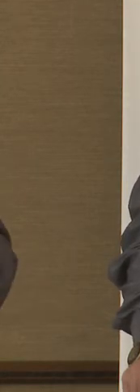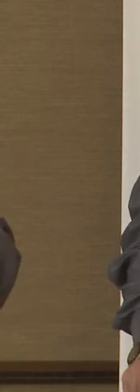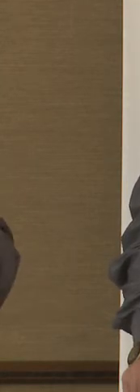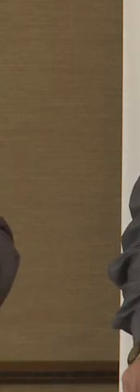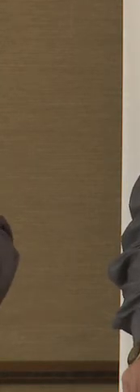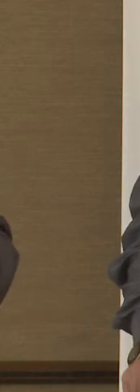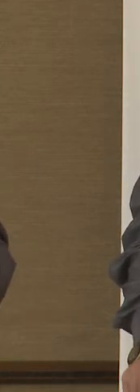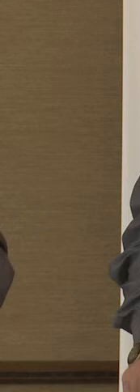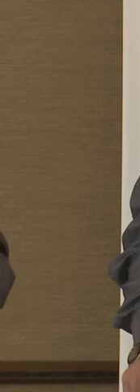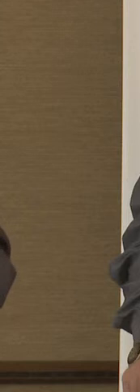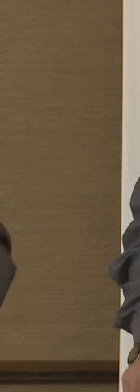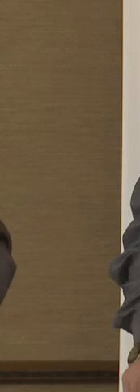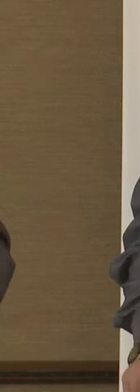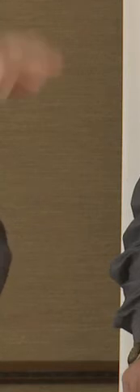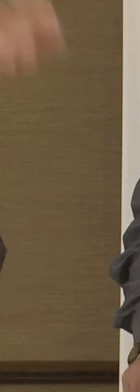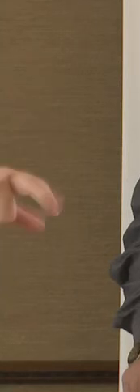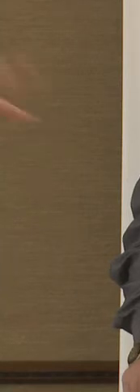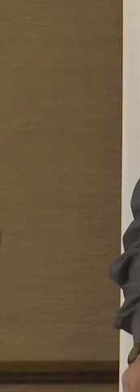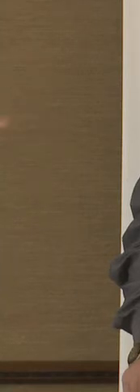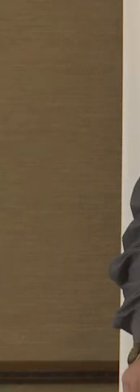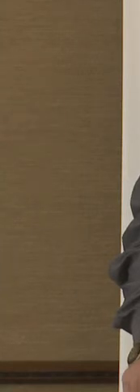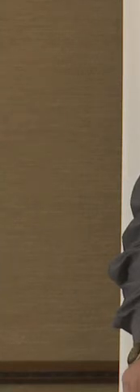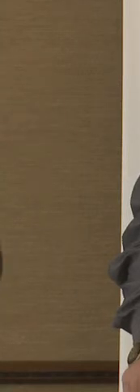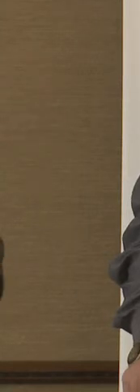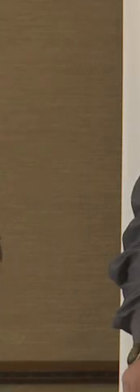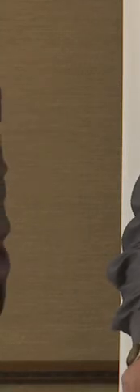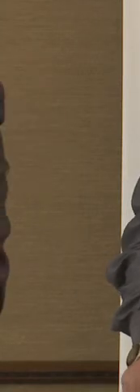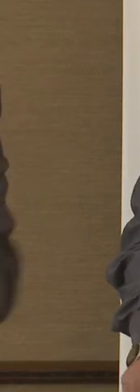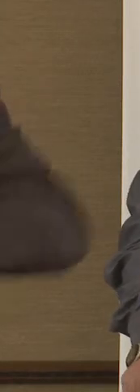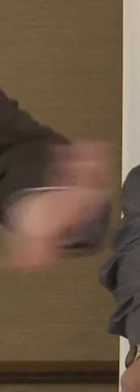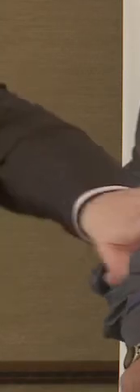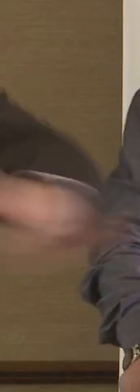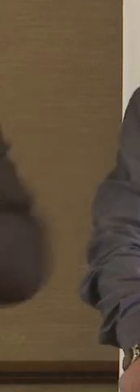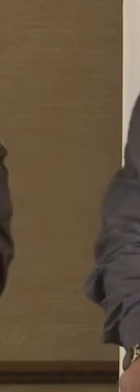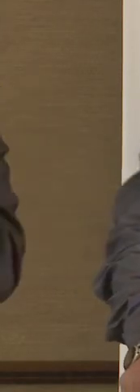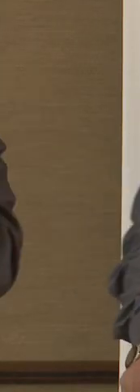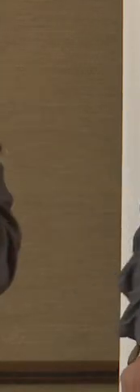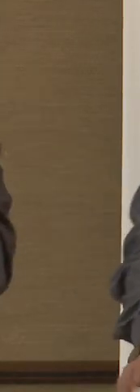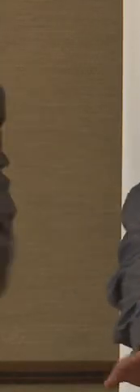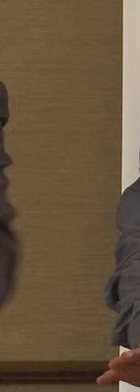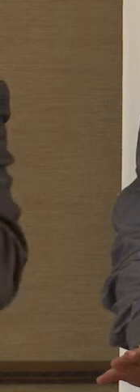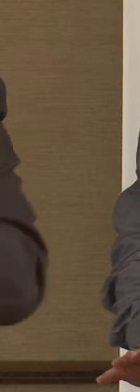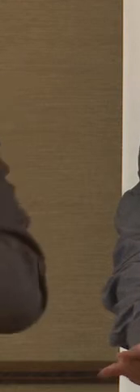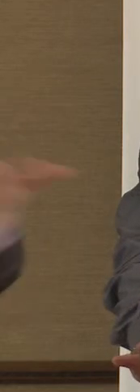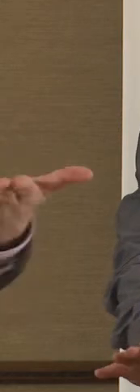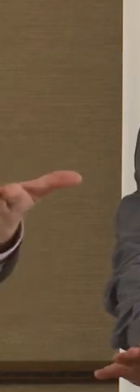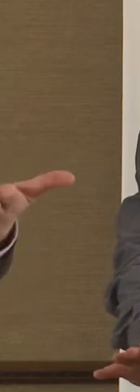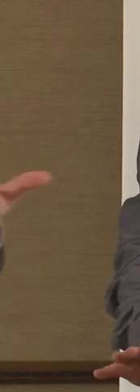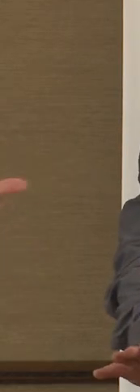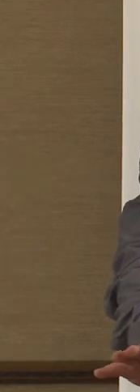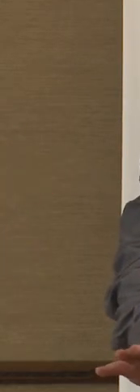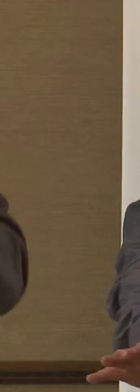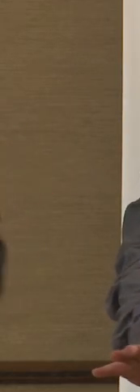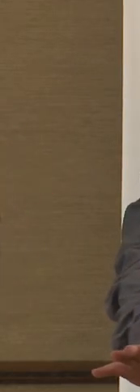citizen themselves in the design and delivery of accessible services and asking